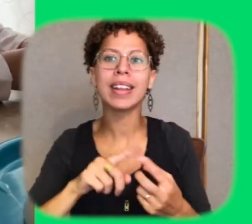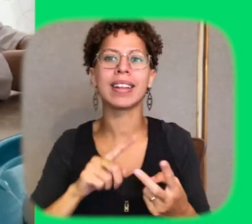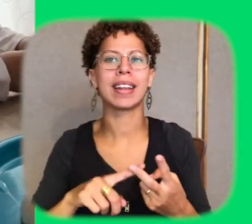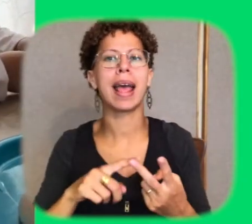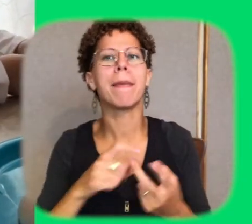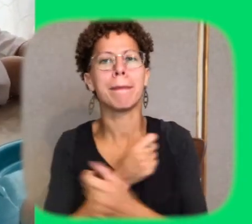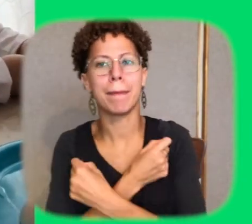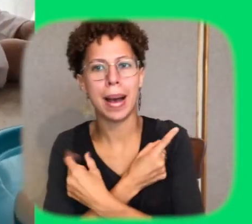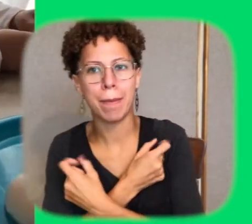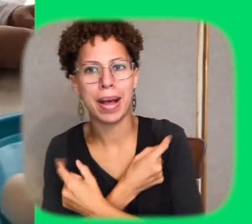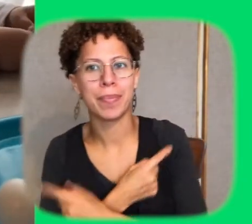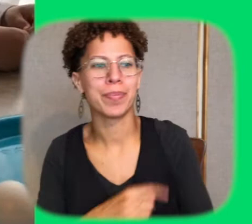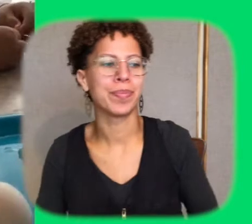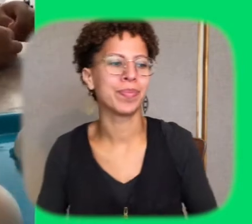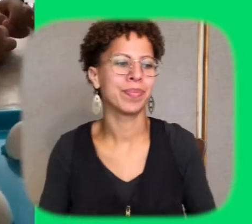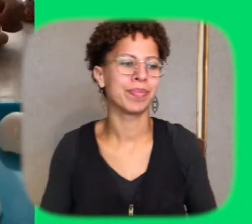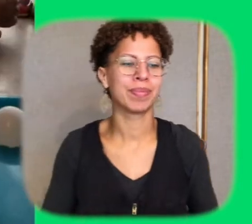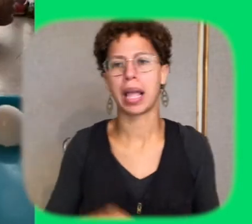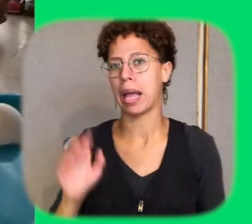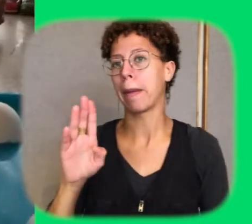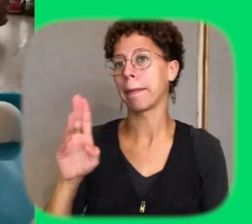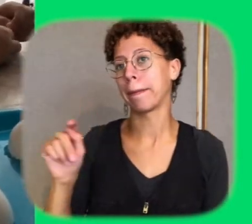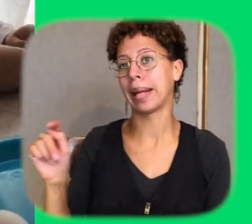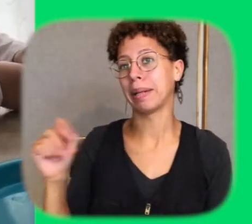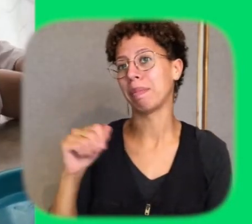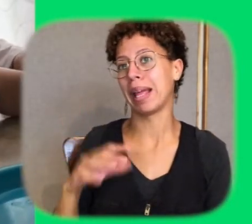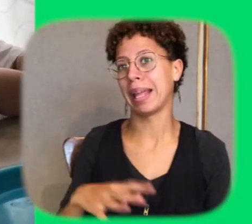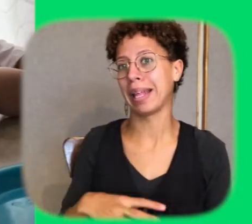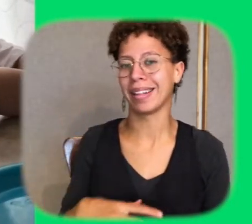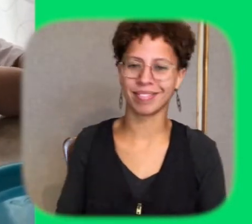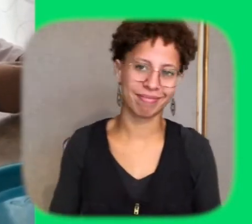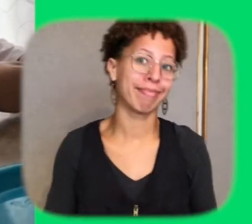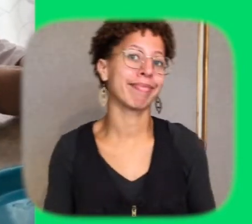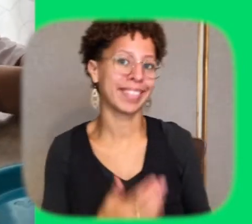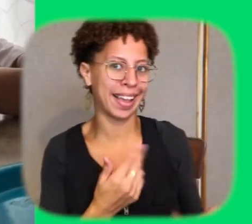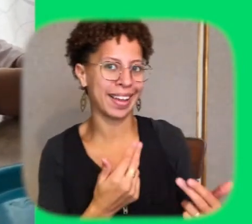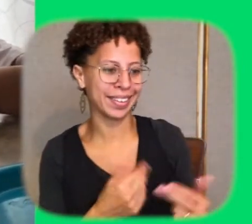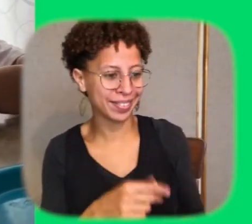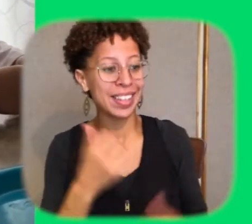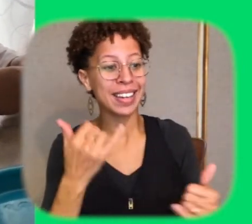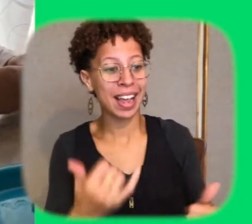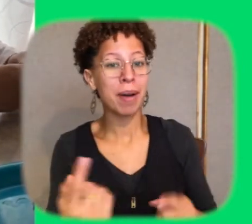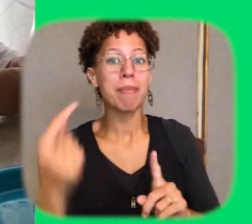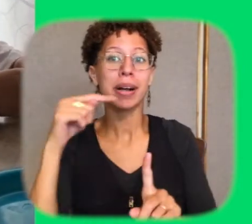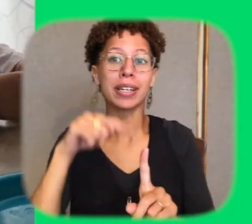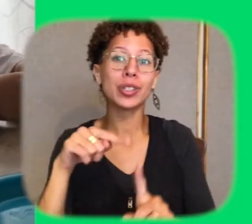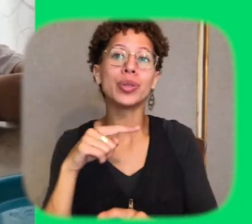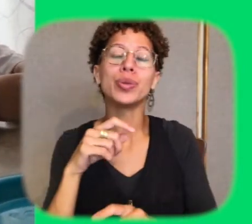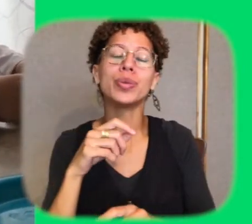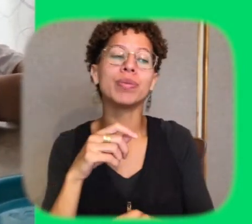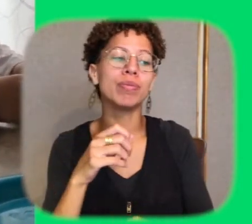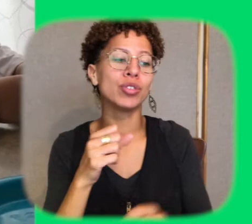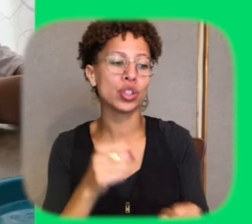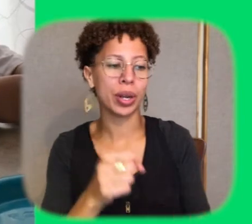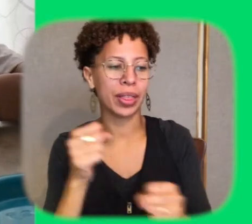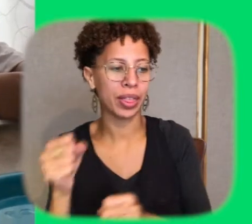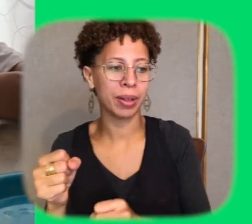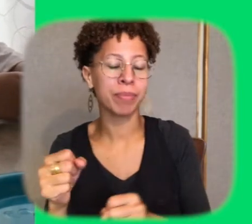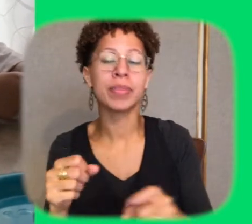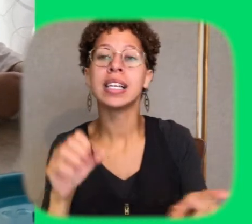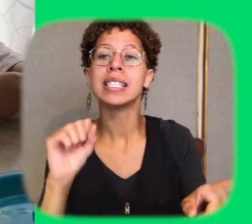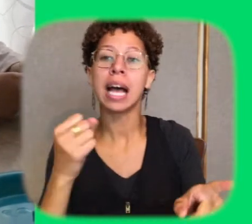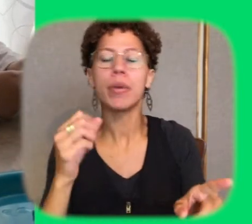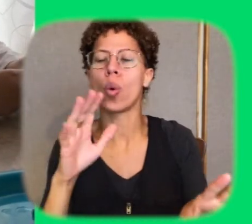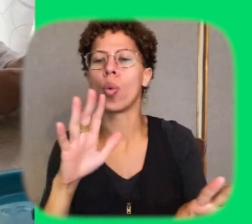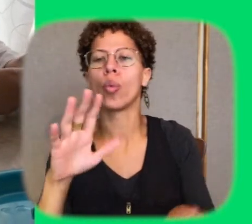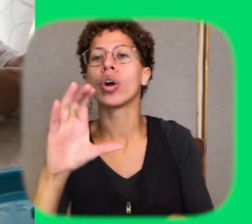Batman. Yeah. So let's get back to super strength. Ooh, Simon's favorite is Connor's